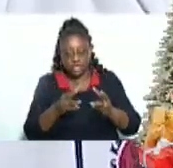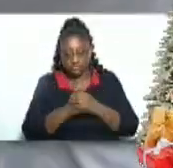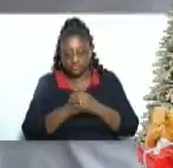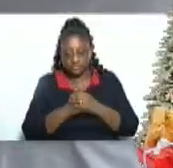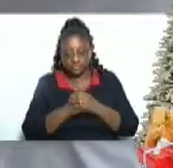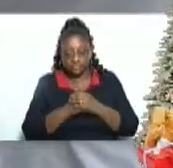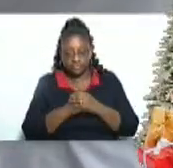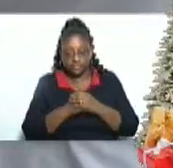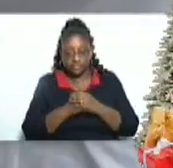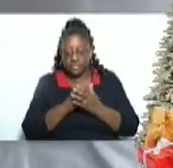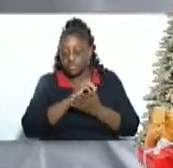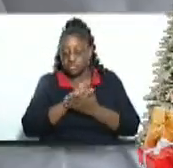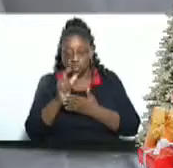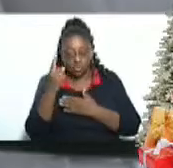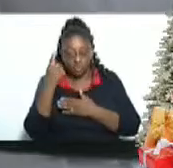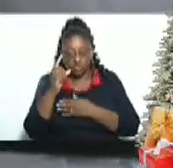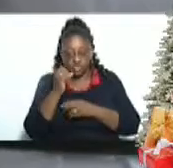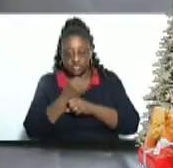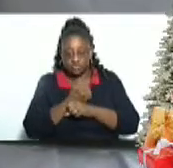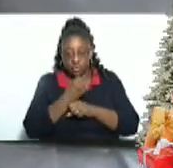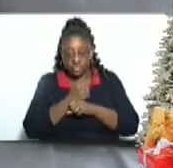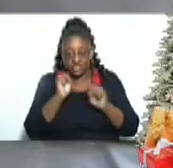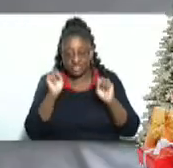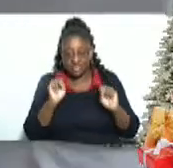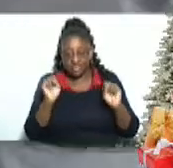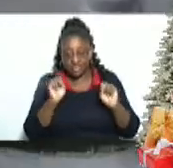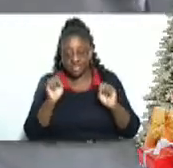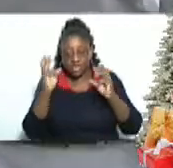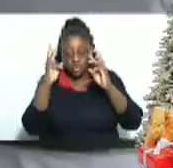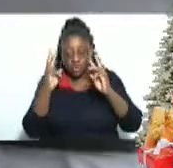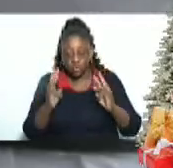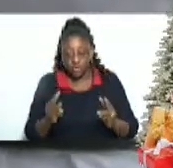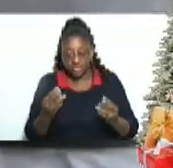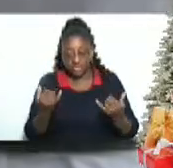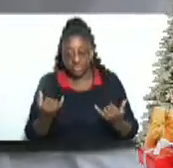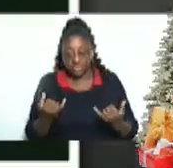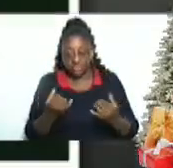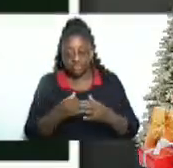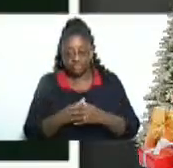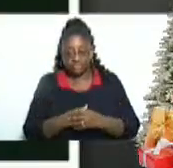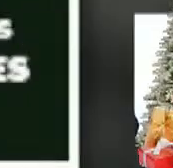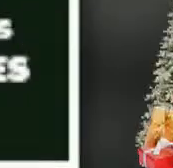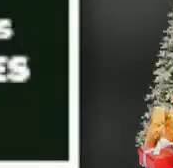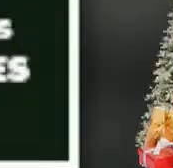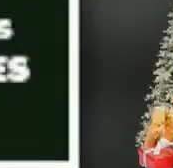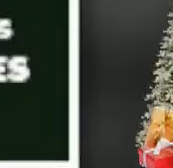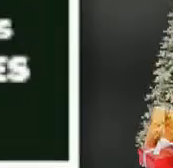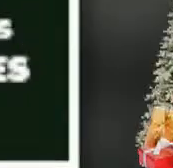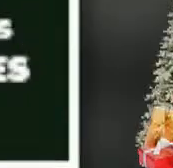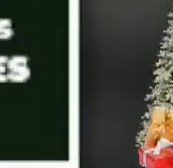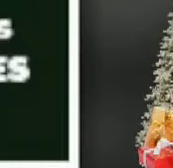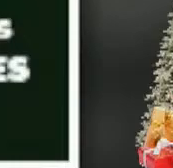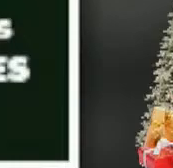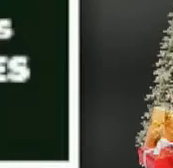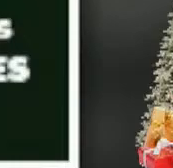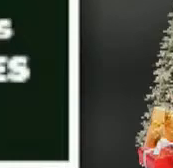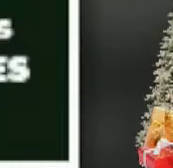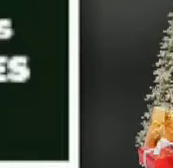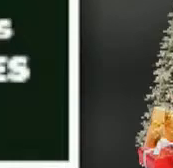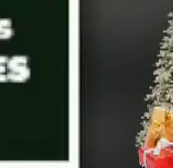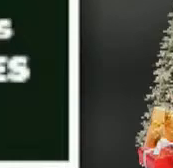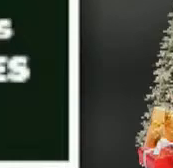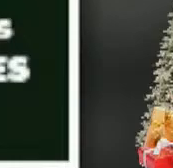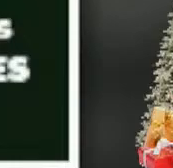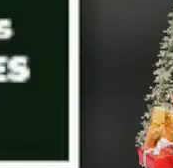itself. That's a look at your sports on this Saturday. A check on weather when we return. ZNS Total Sports brought to you by